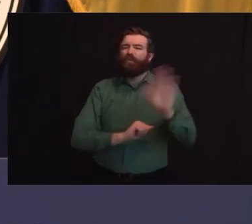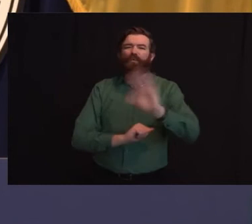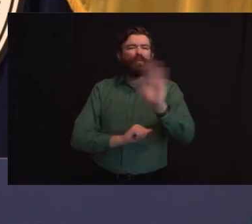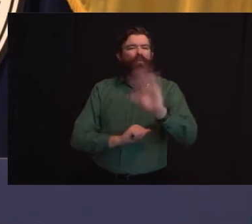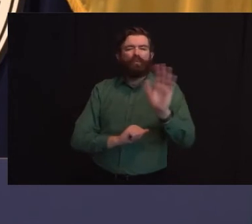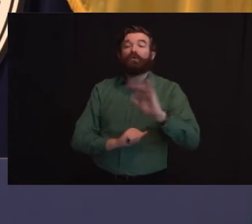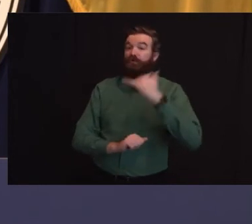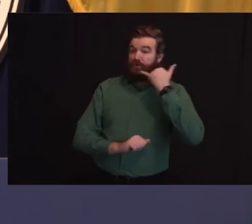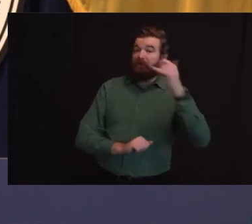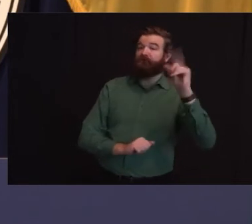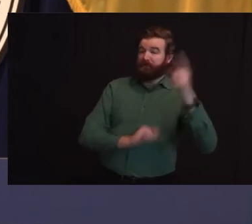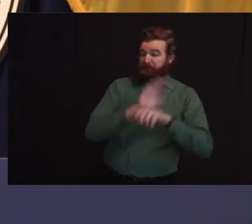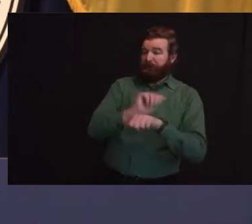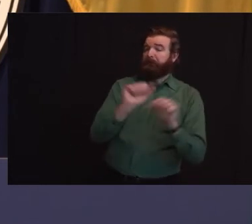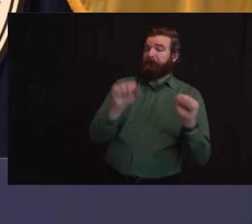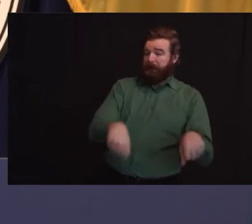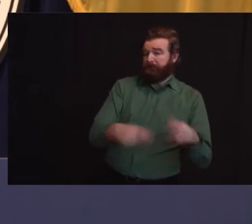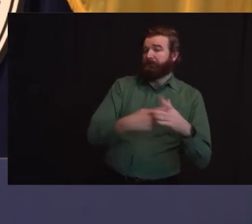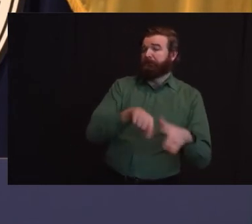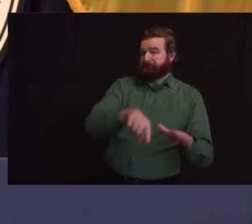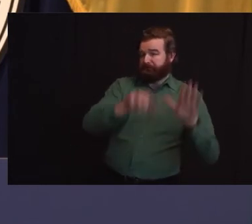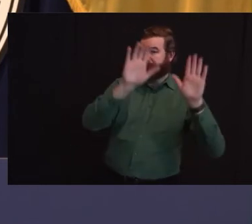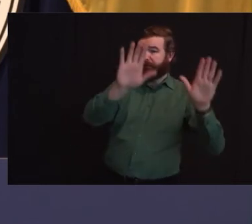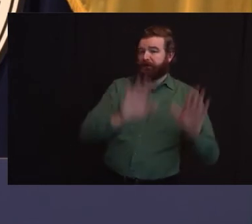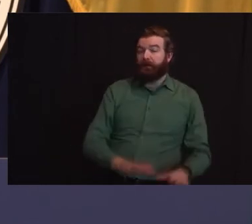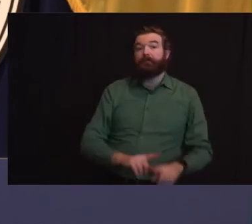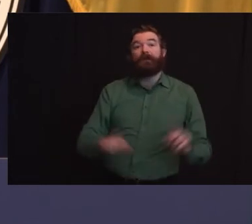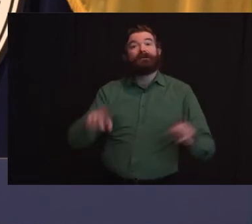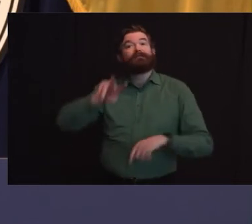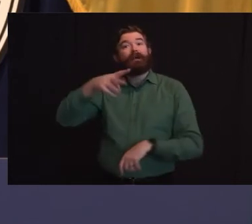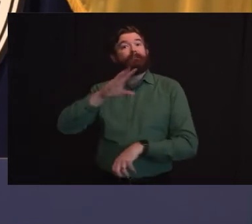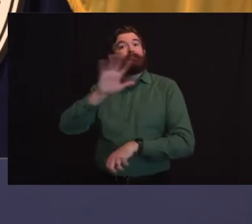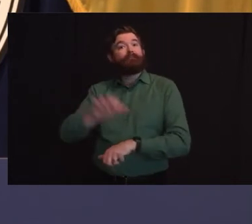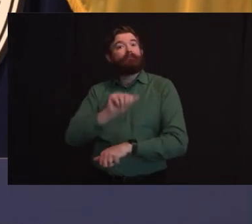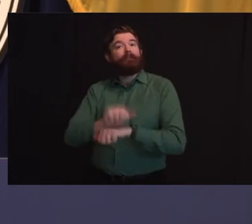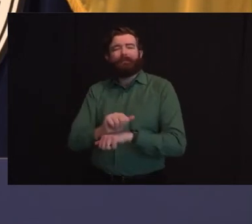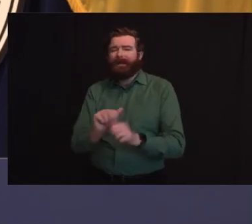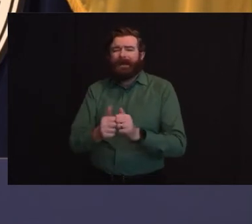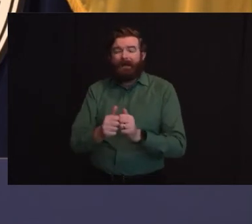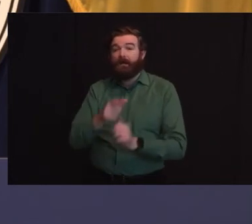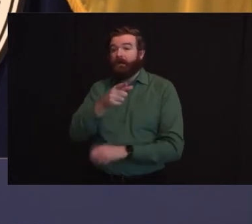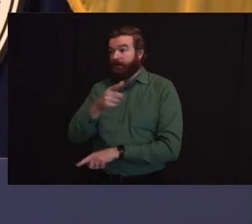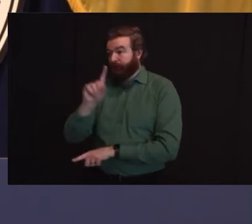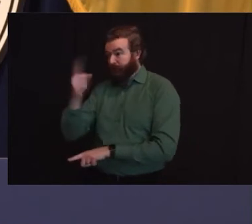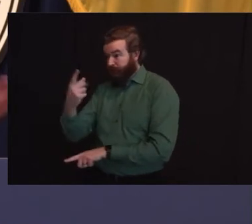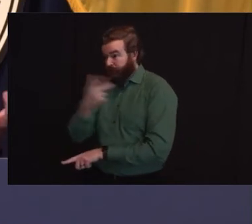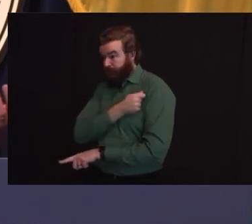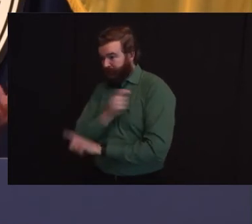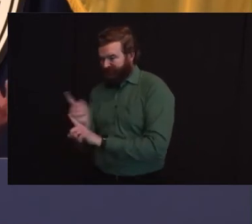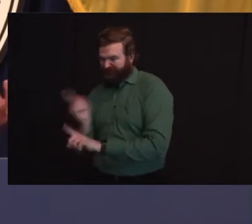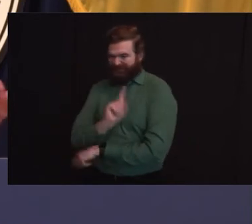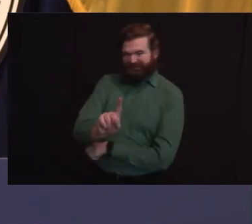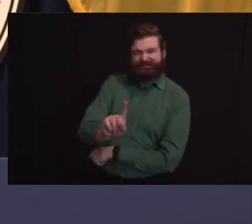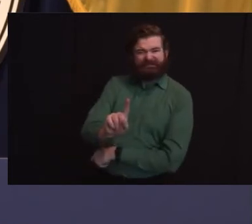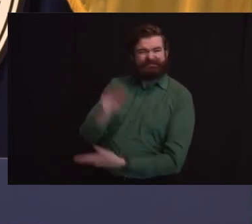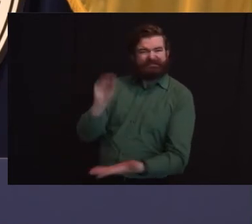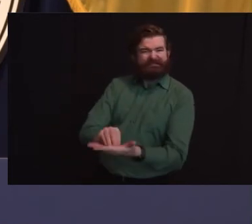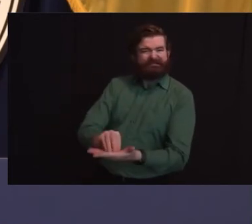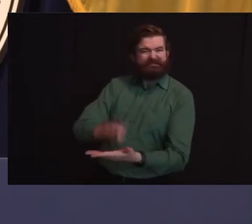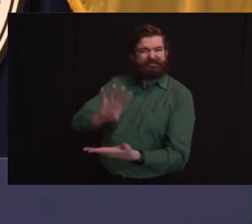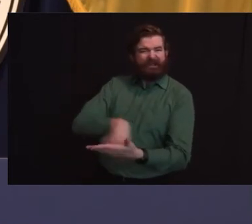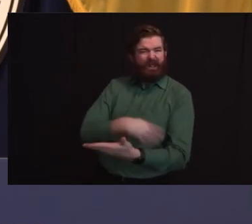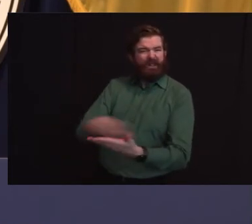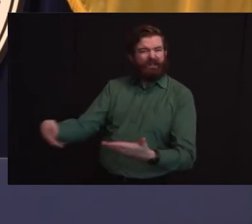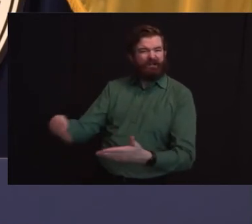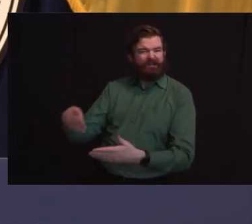we went from 0 to 250 on Monday morning. And as I said to you, I think first hour, 17,000